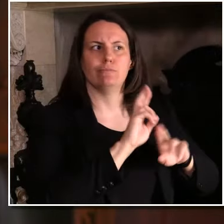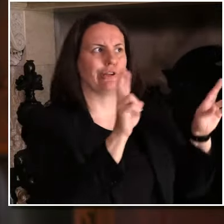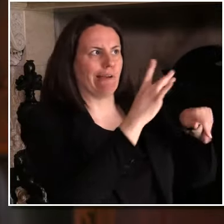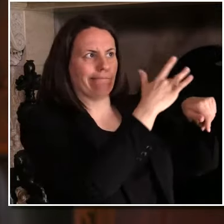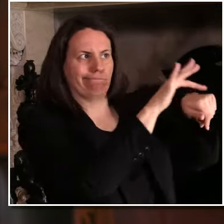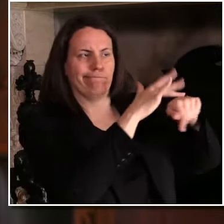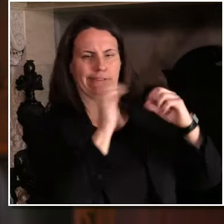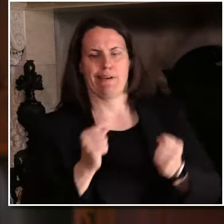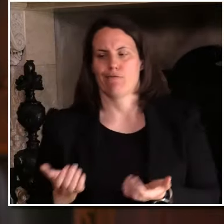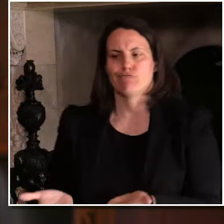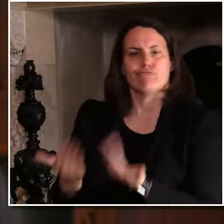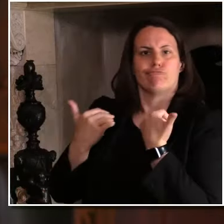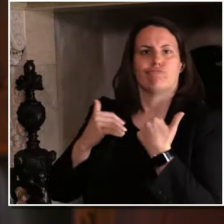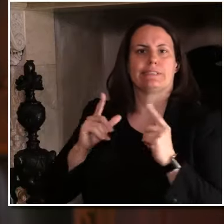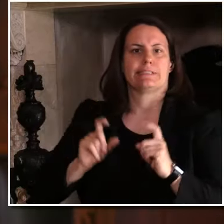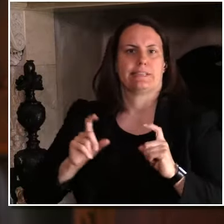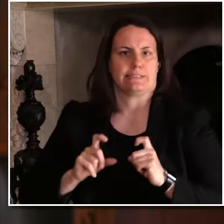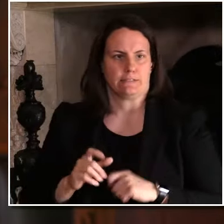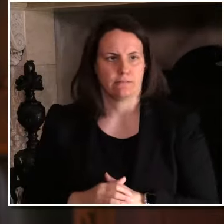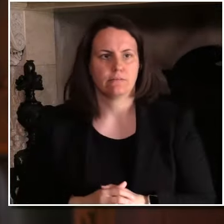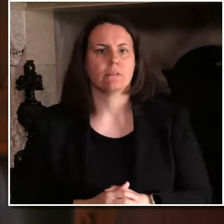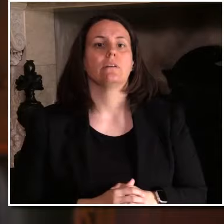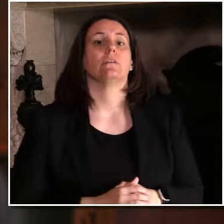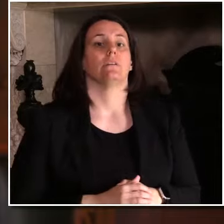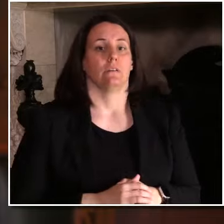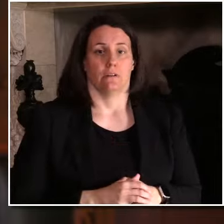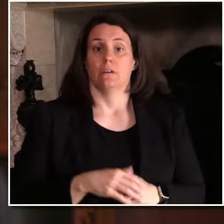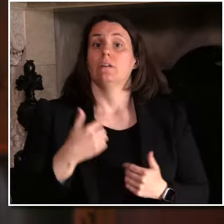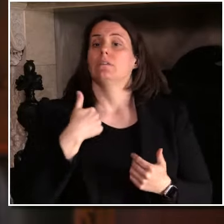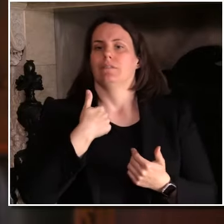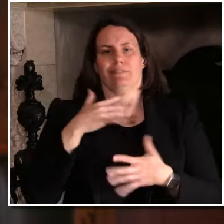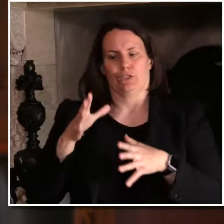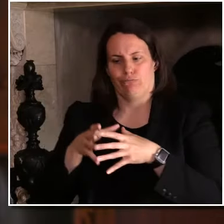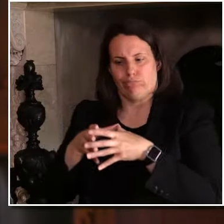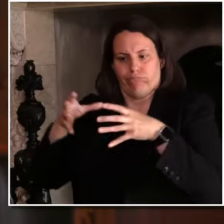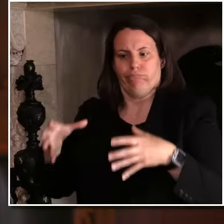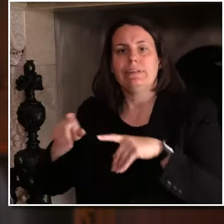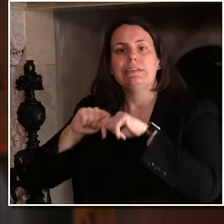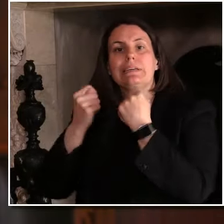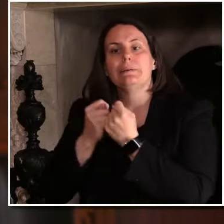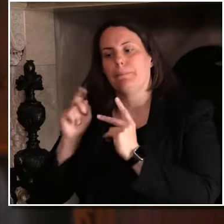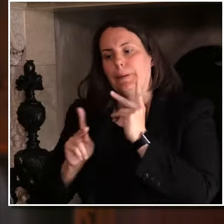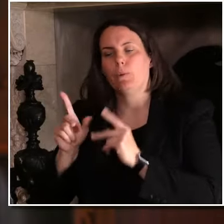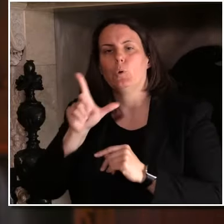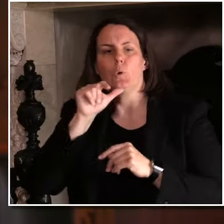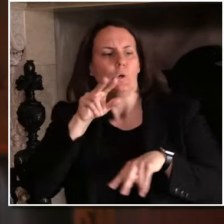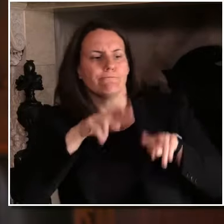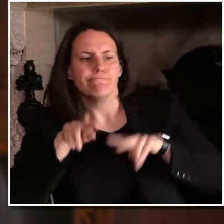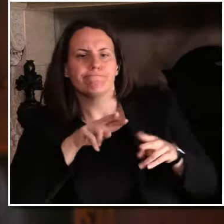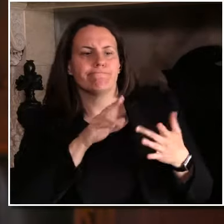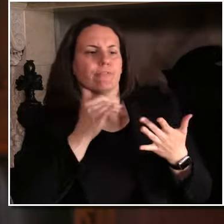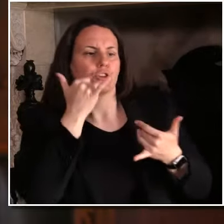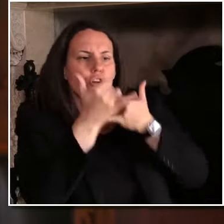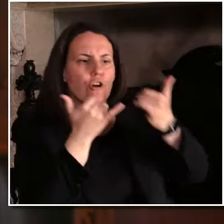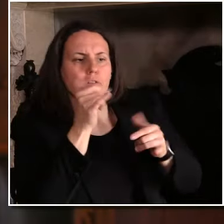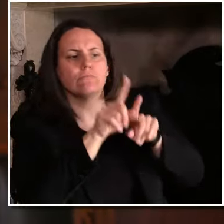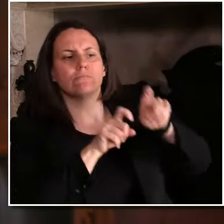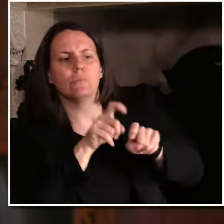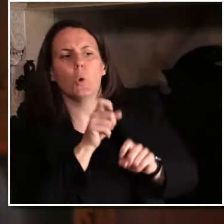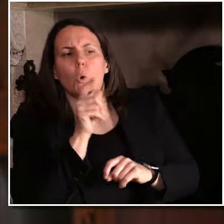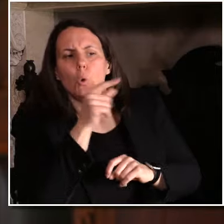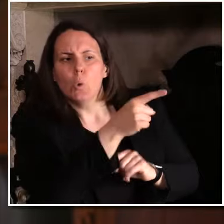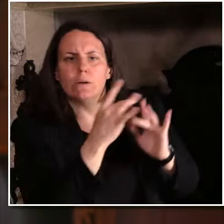contact tracing capabilities. Contact tracing is a phrase that may be new to some of you, but as with many other things about